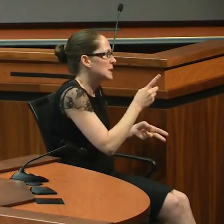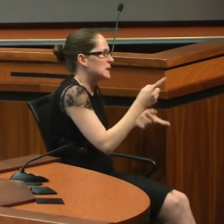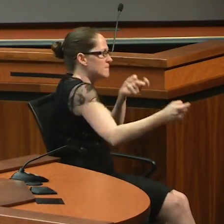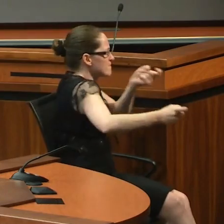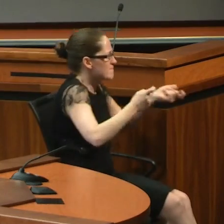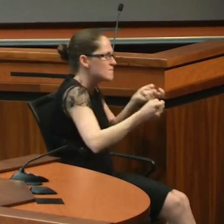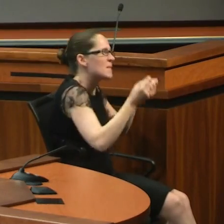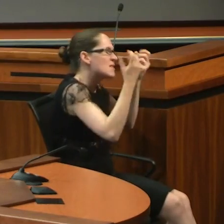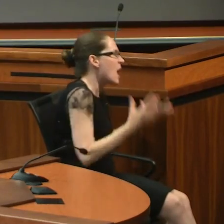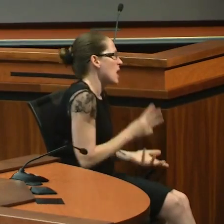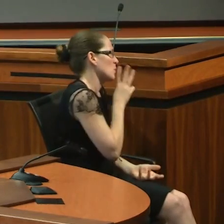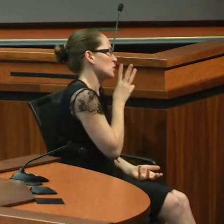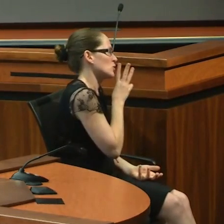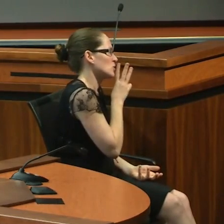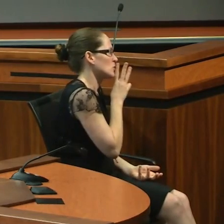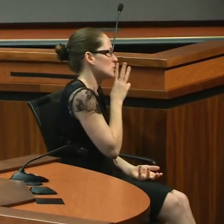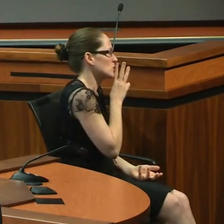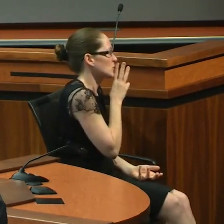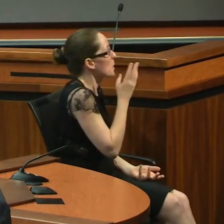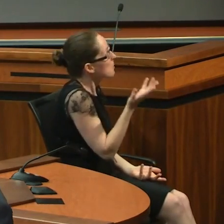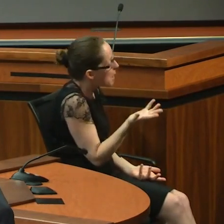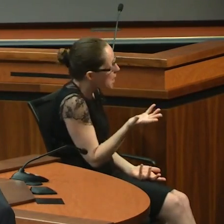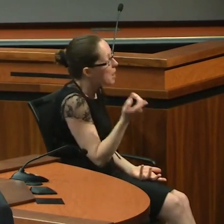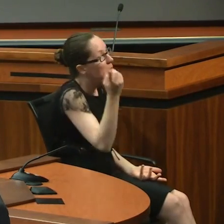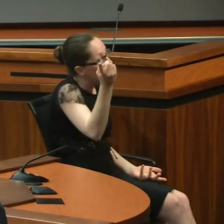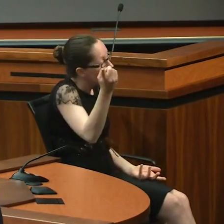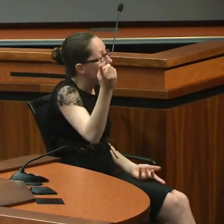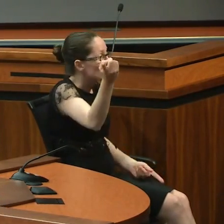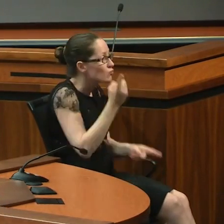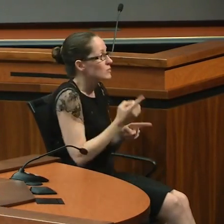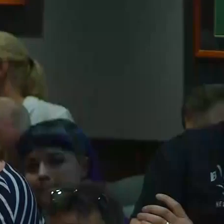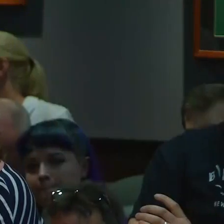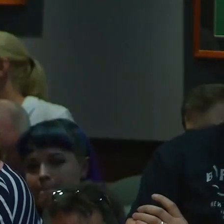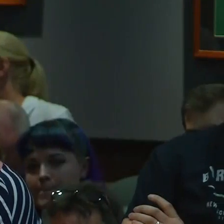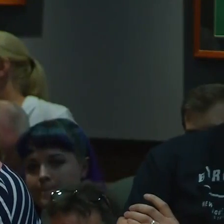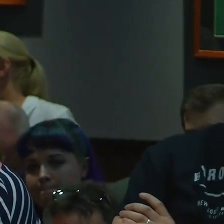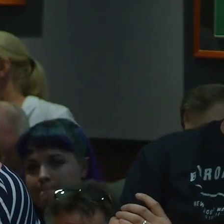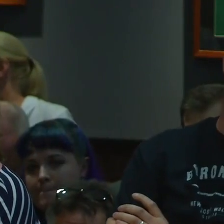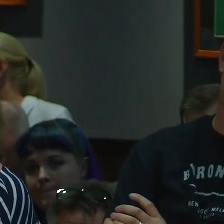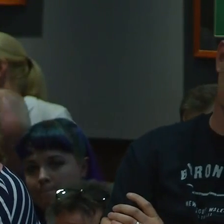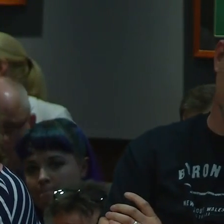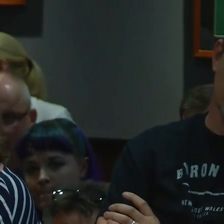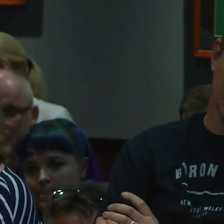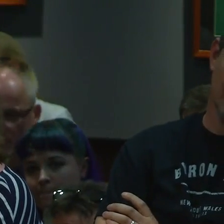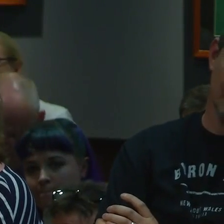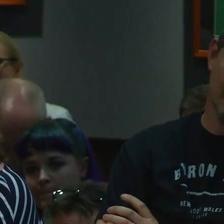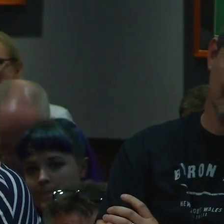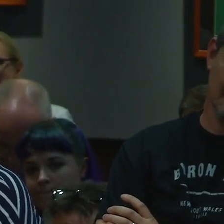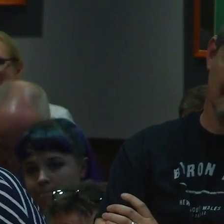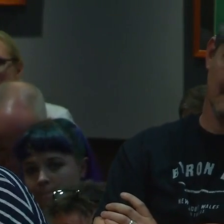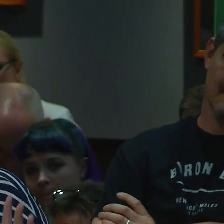down Church is that much less it's going to shoot out into Main Street, and so on and so forth. So you just said you're designing it, so that's great because it'll